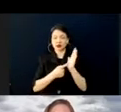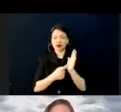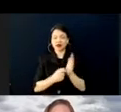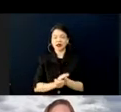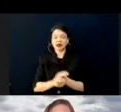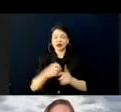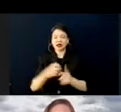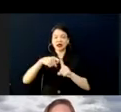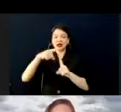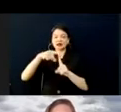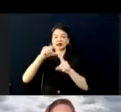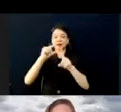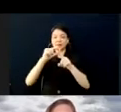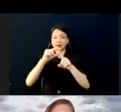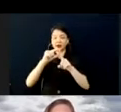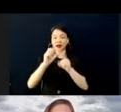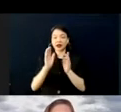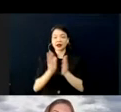as for women.